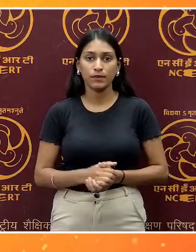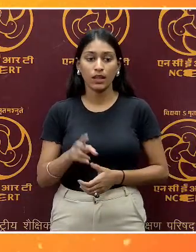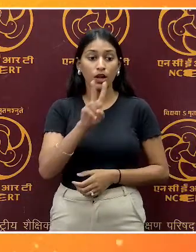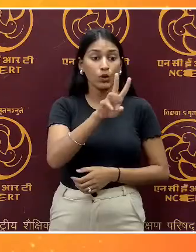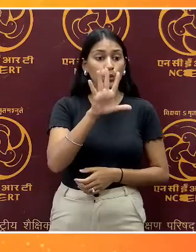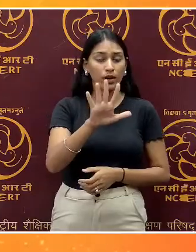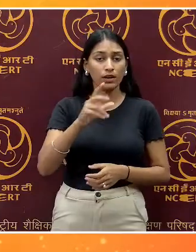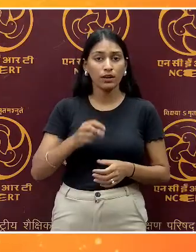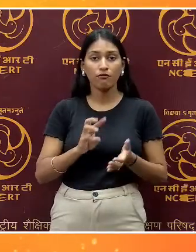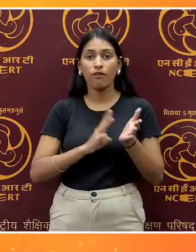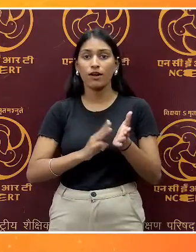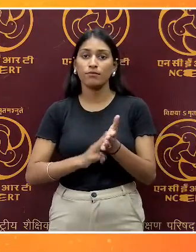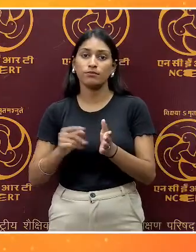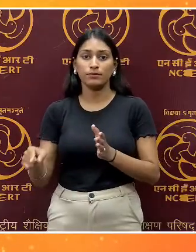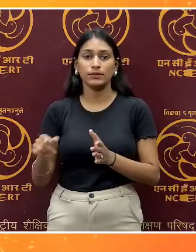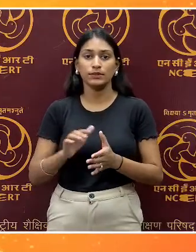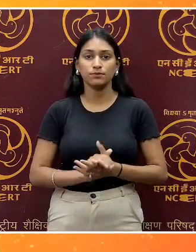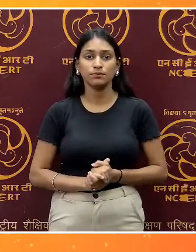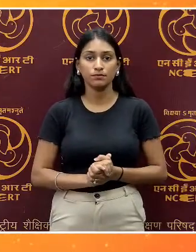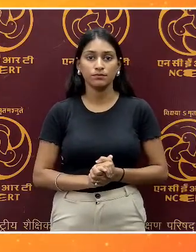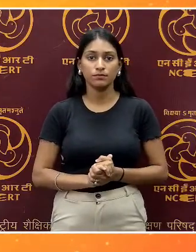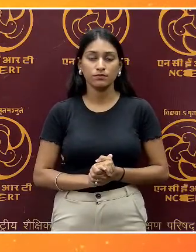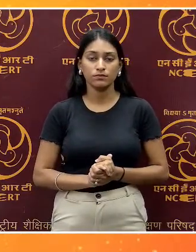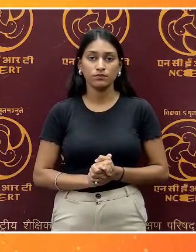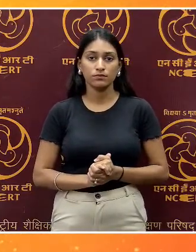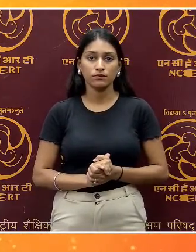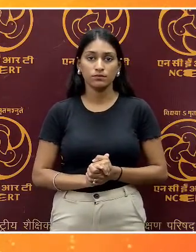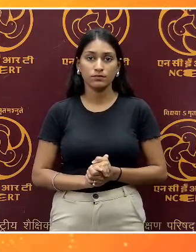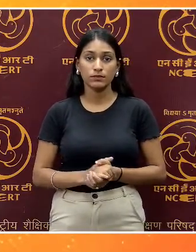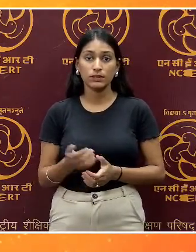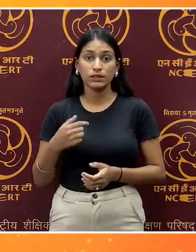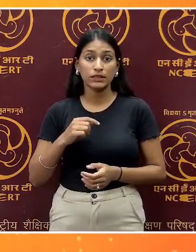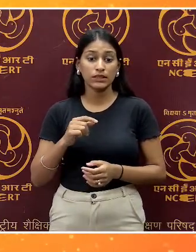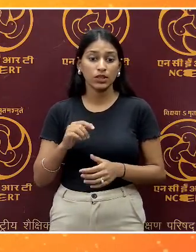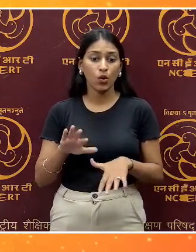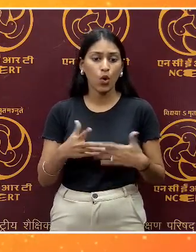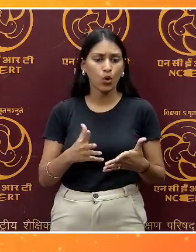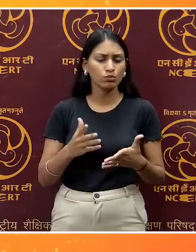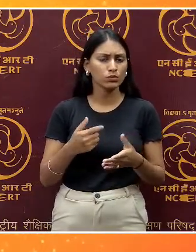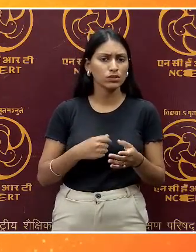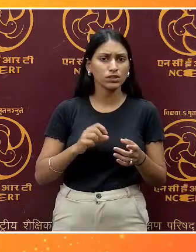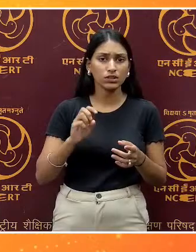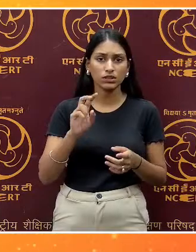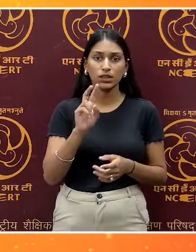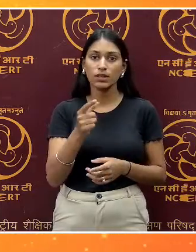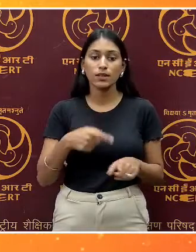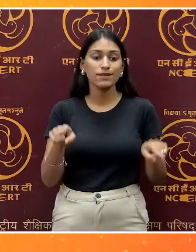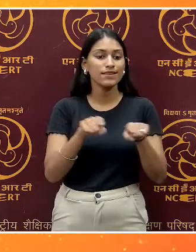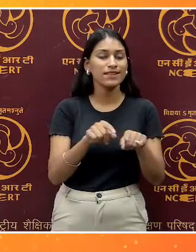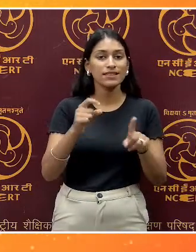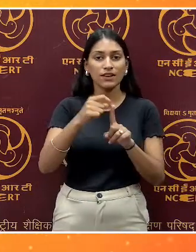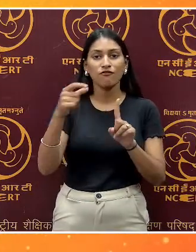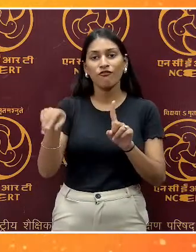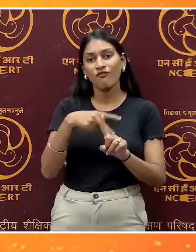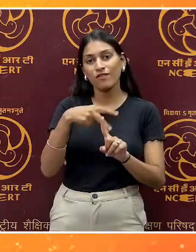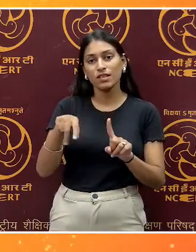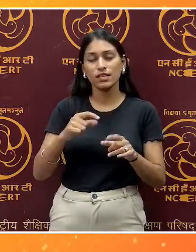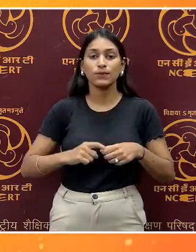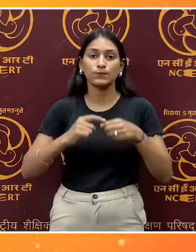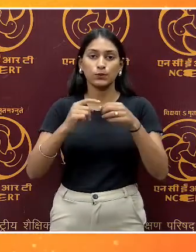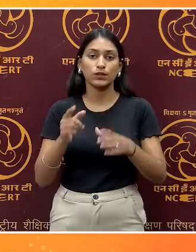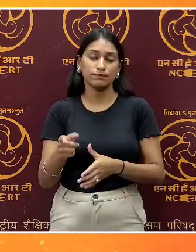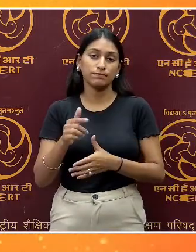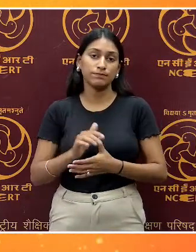meter. All right. The vectors will be equal, only both the vectors represent the same physical quantity. Right.